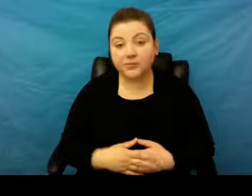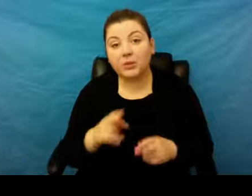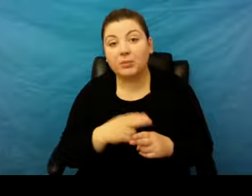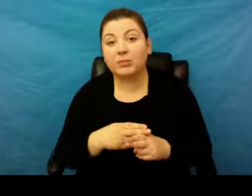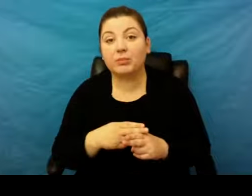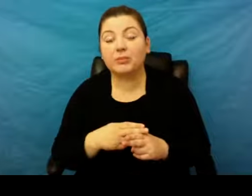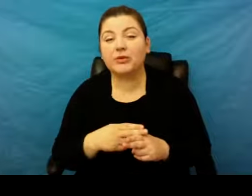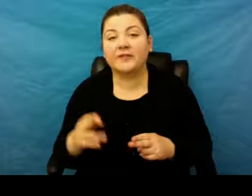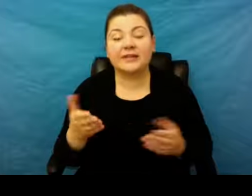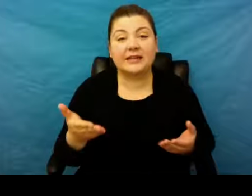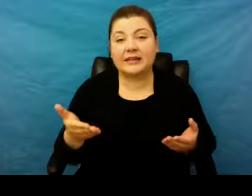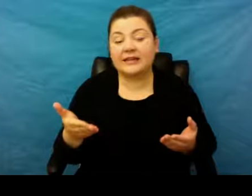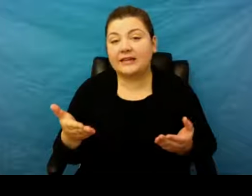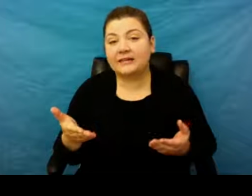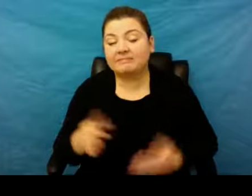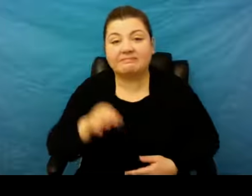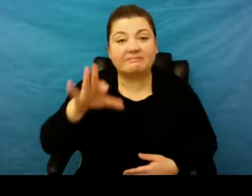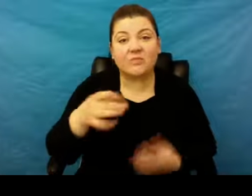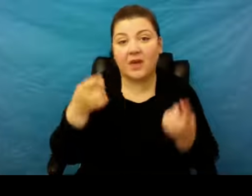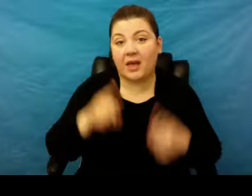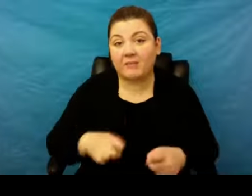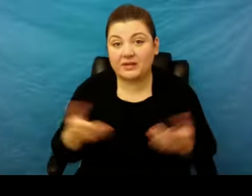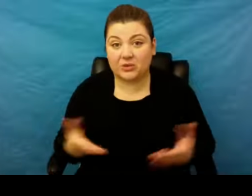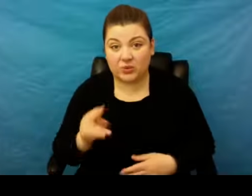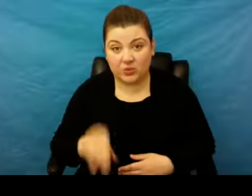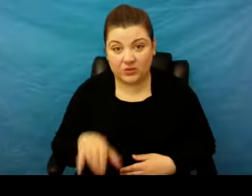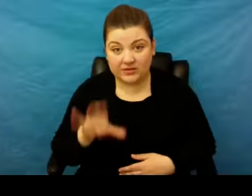introduction as to what's going on in New York.